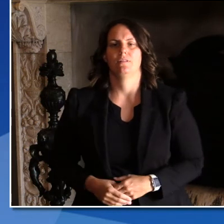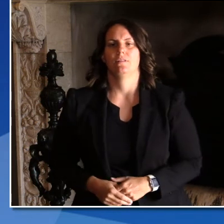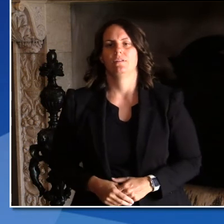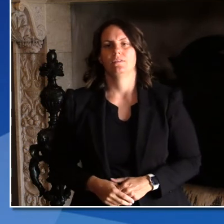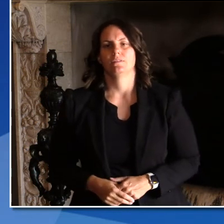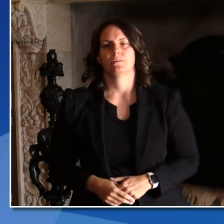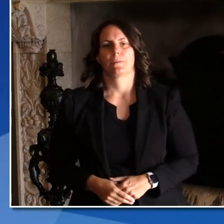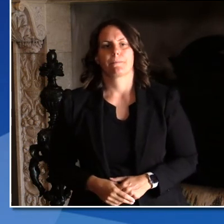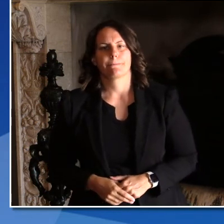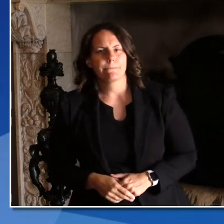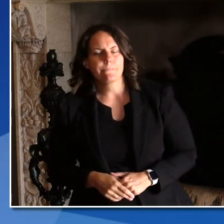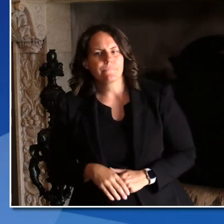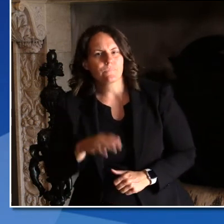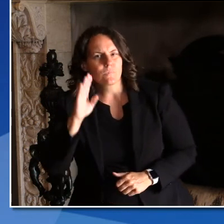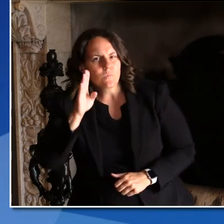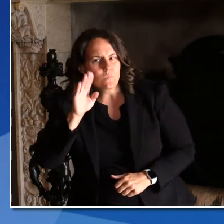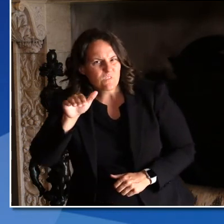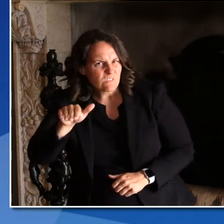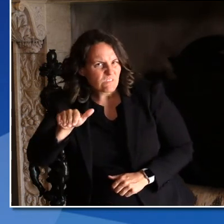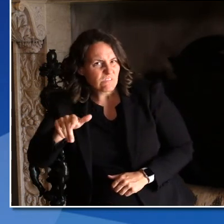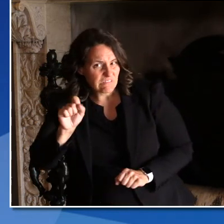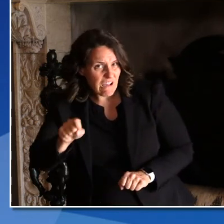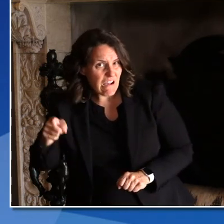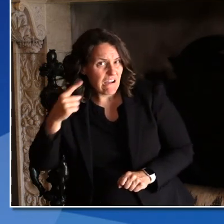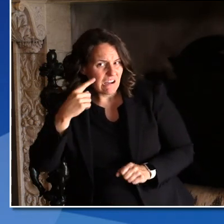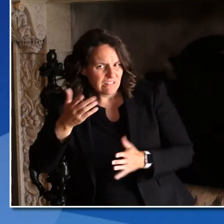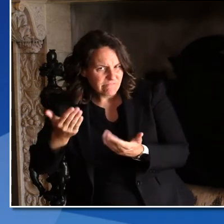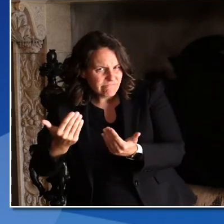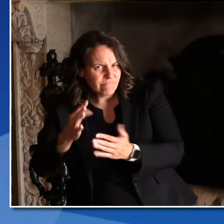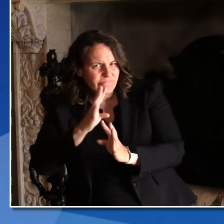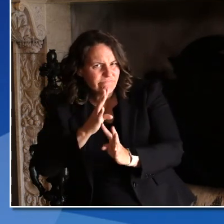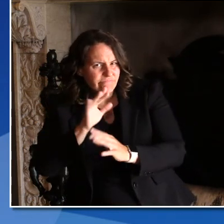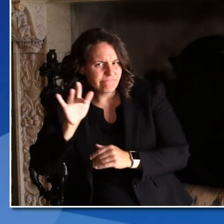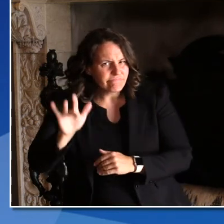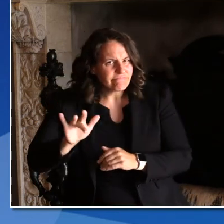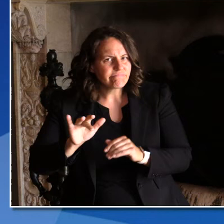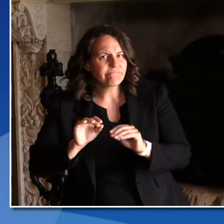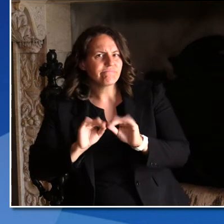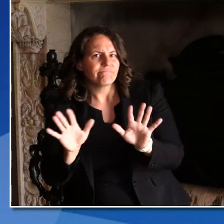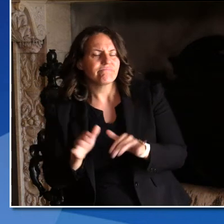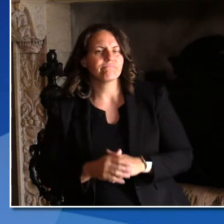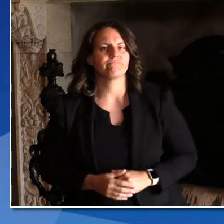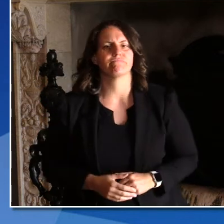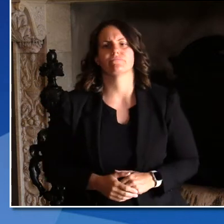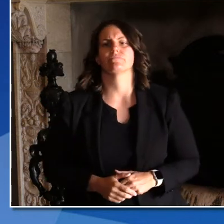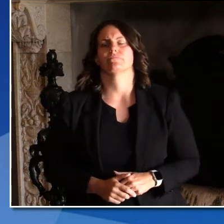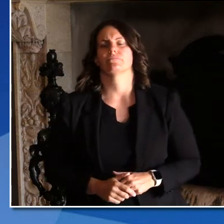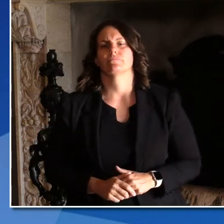And a reminder to use *6 to unmute your phone. David Wahlberg, Wisconsin State Journal.